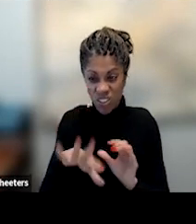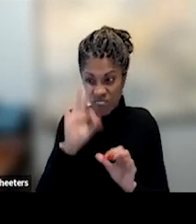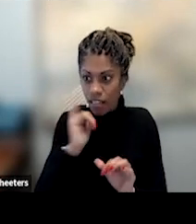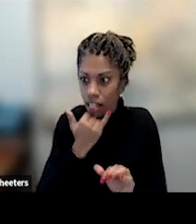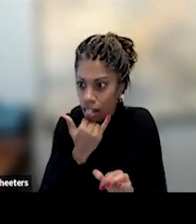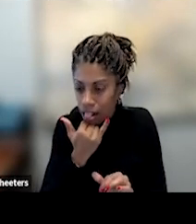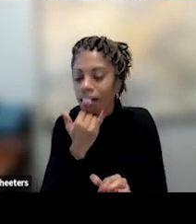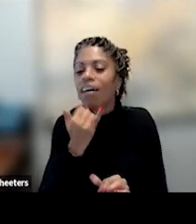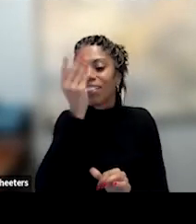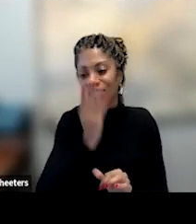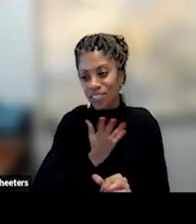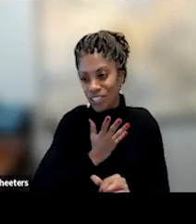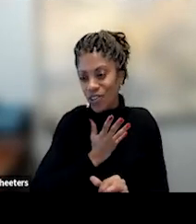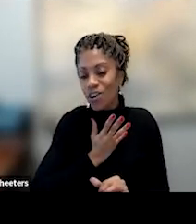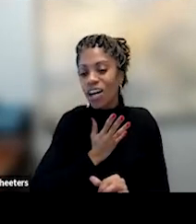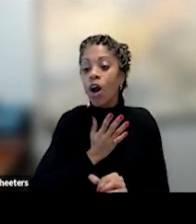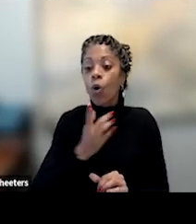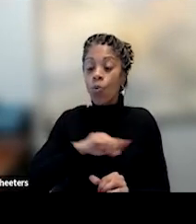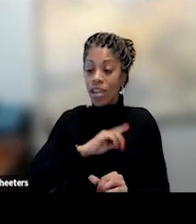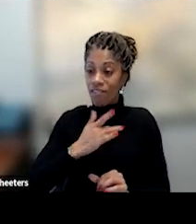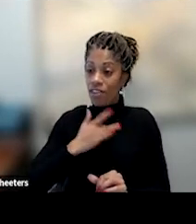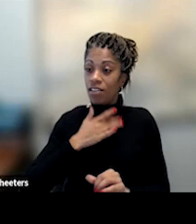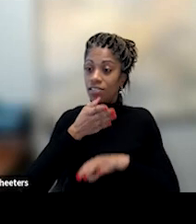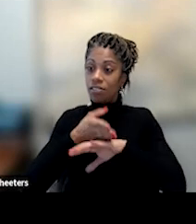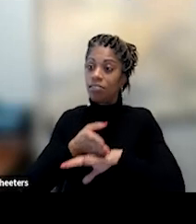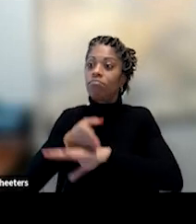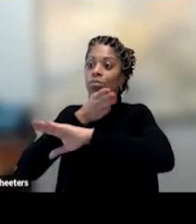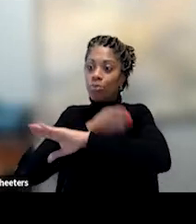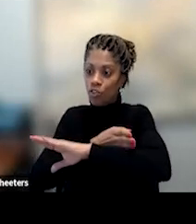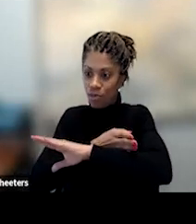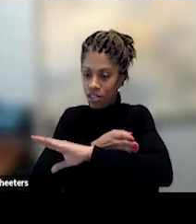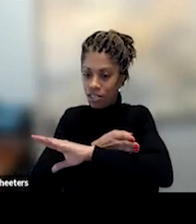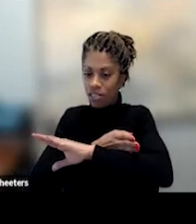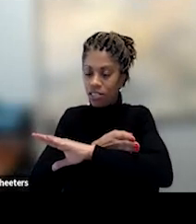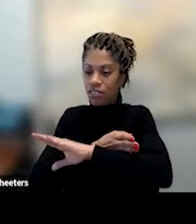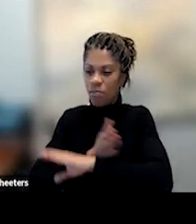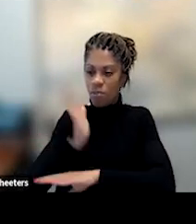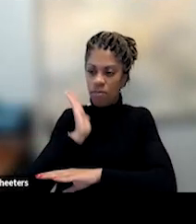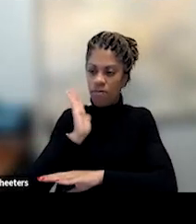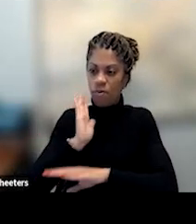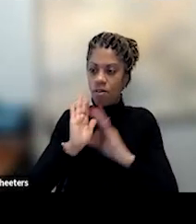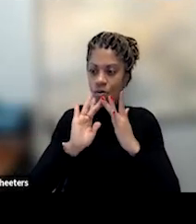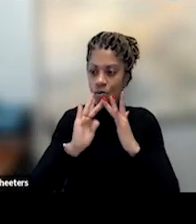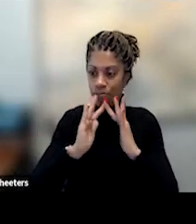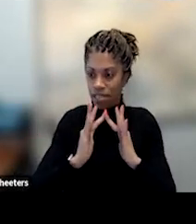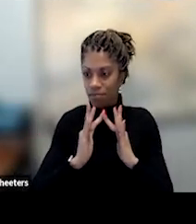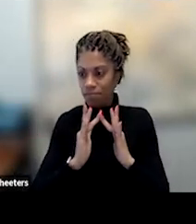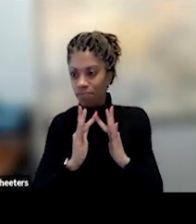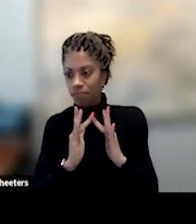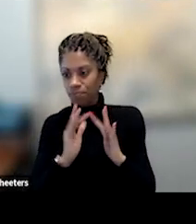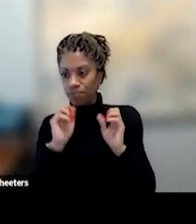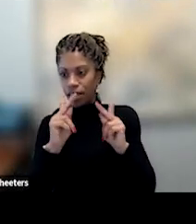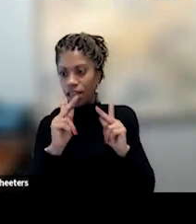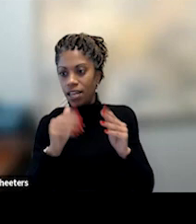a big improvement over what we've had. And we hope it looks nice too. Next slide, please, Kareem.